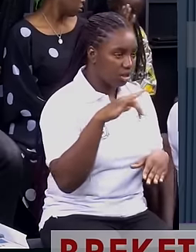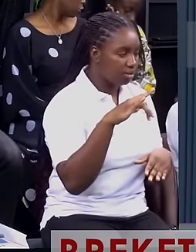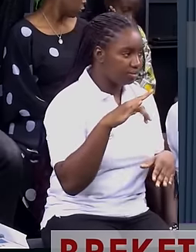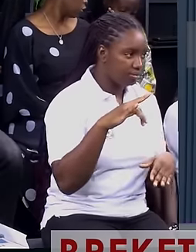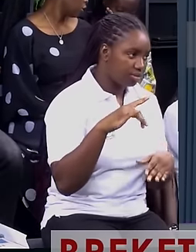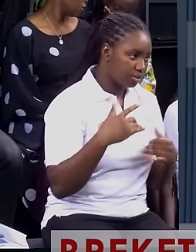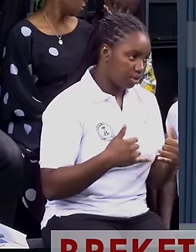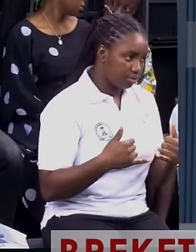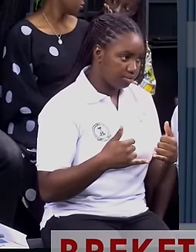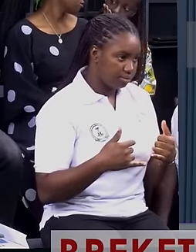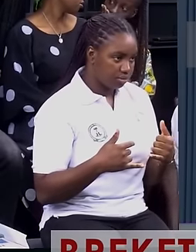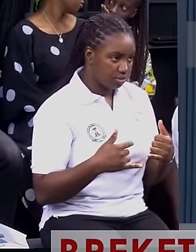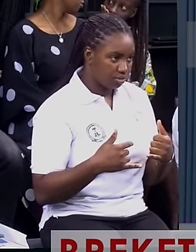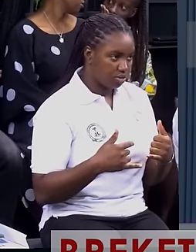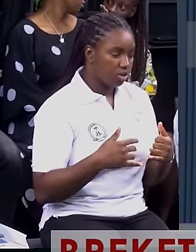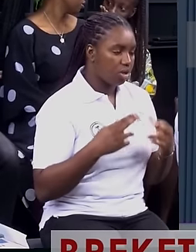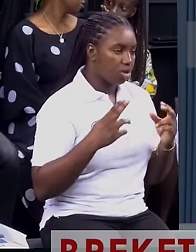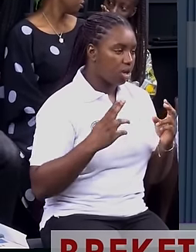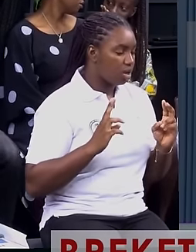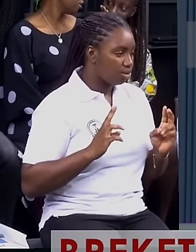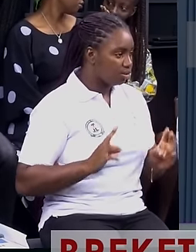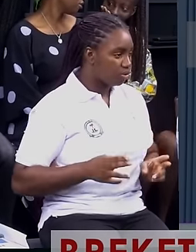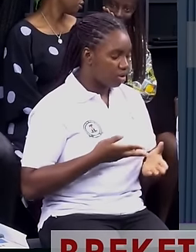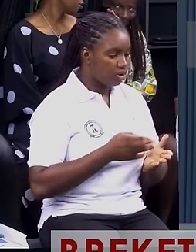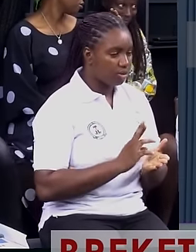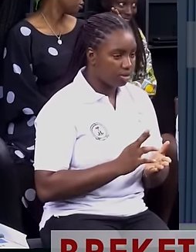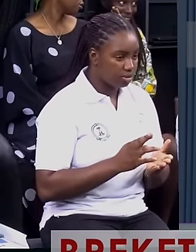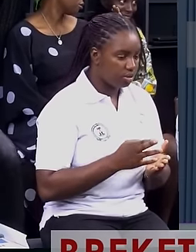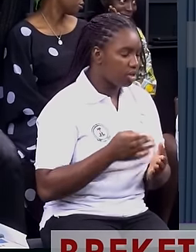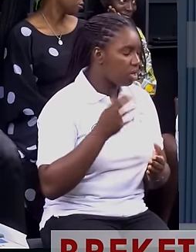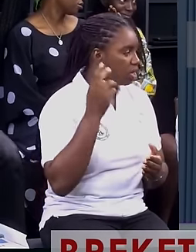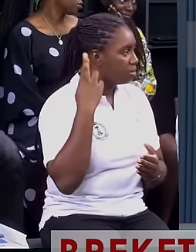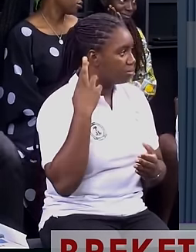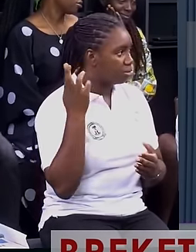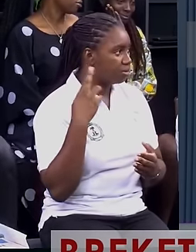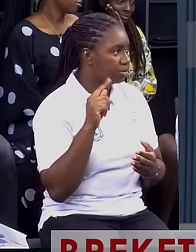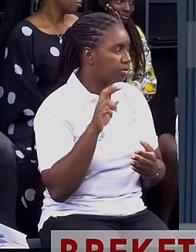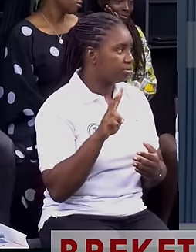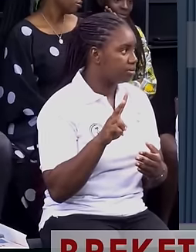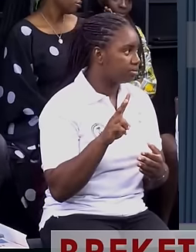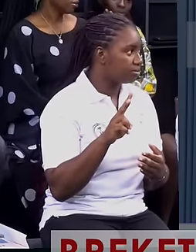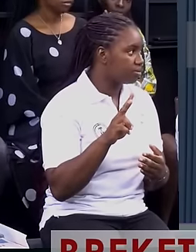air now on Human Rights Radio and Television, Brekete Family program, sir. Okay.